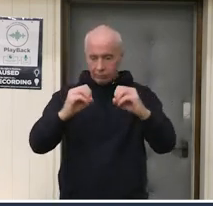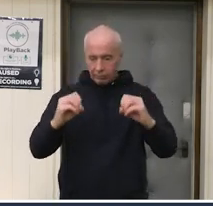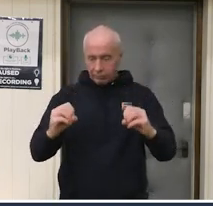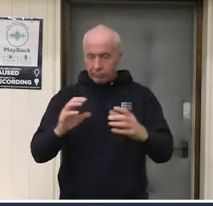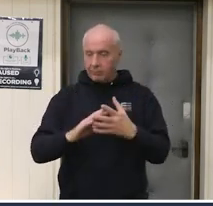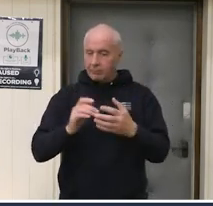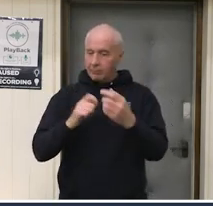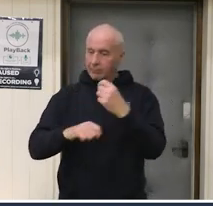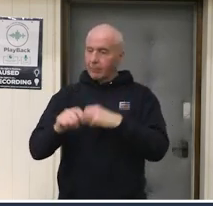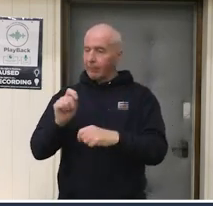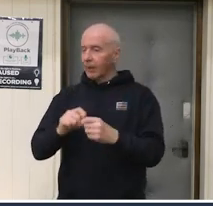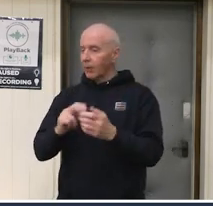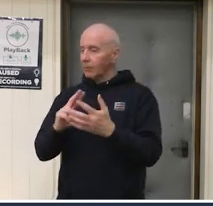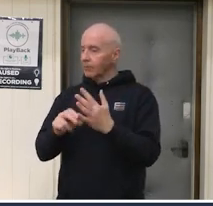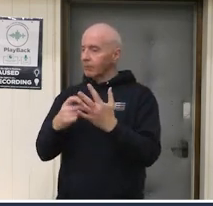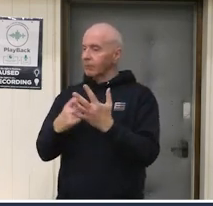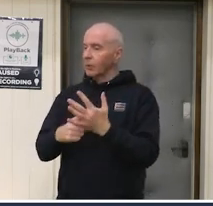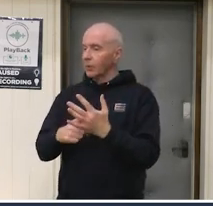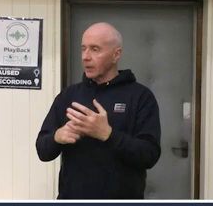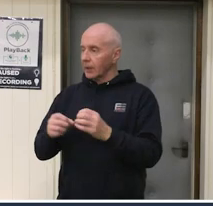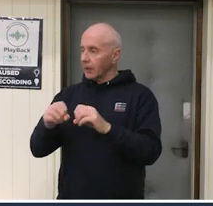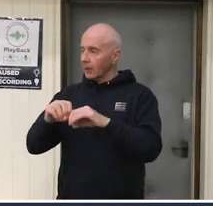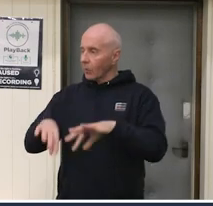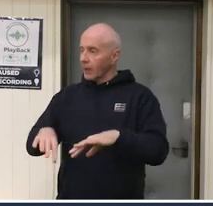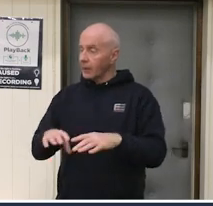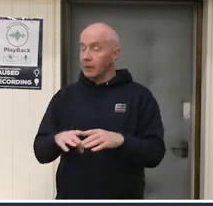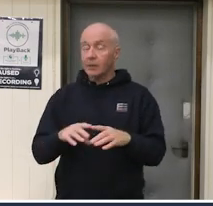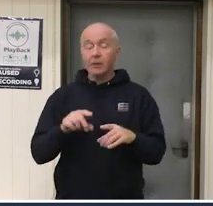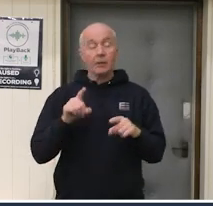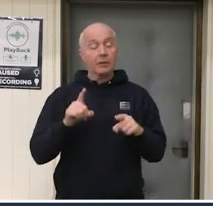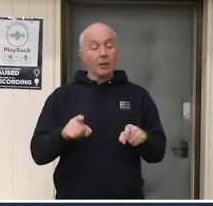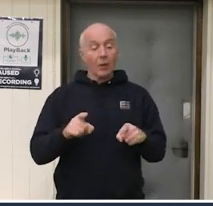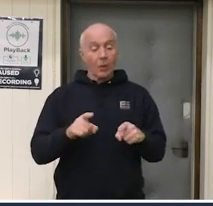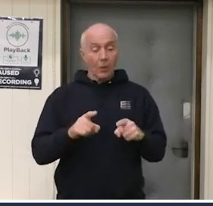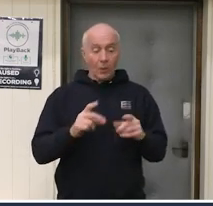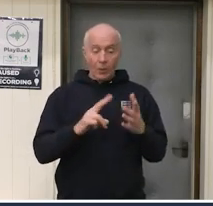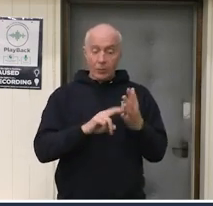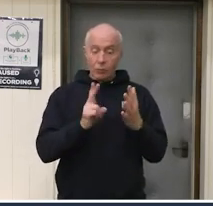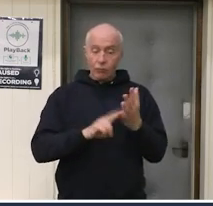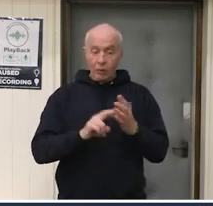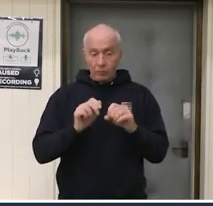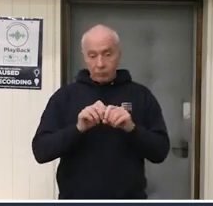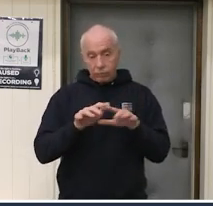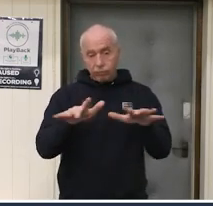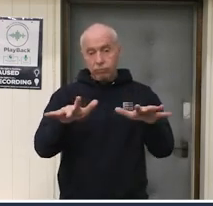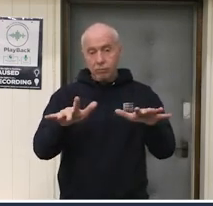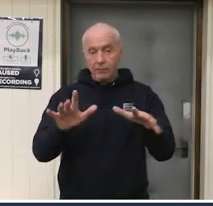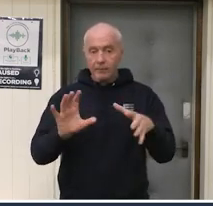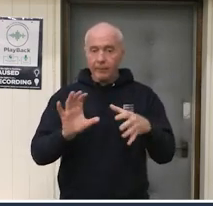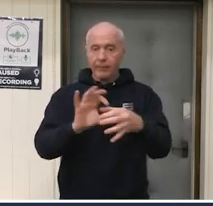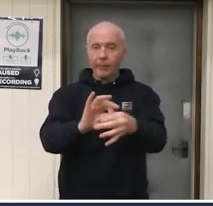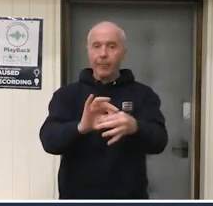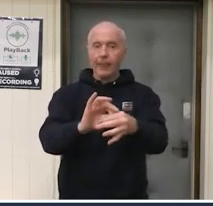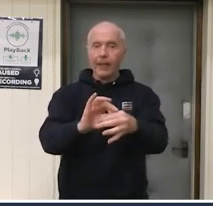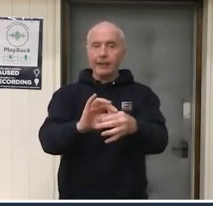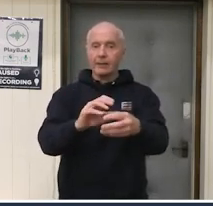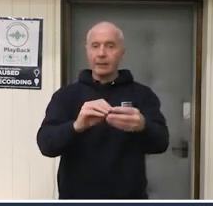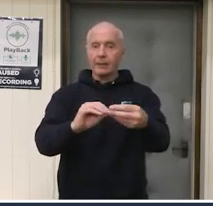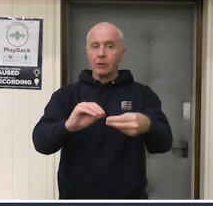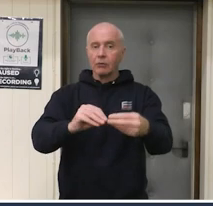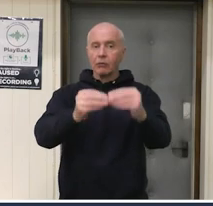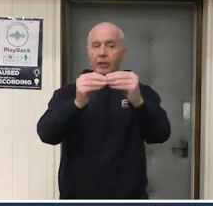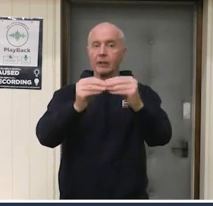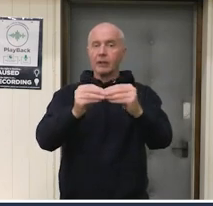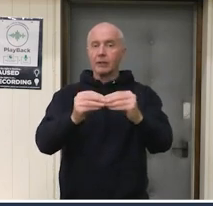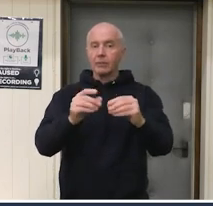all over the place. They're interacting with the walls of the reactor. And that will do what we call activate the walls of the reactor, i.e.